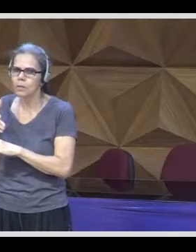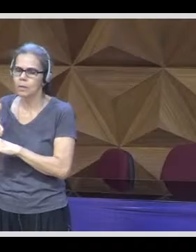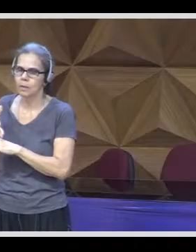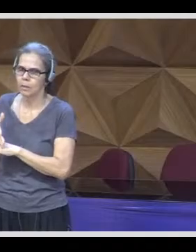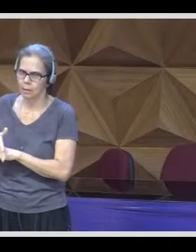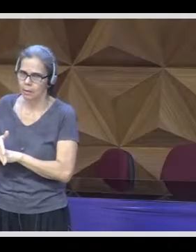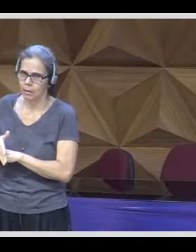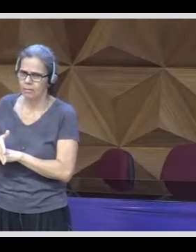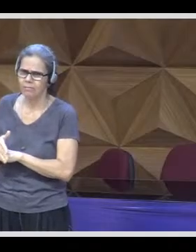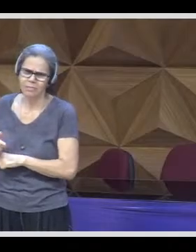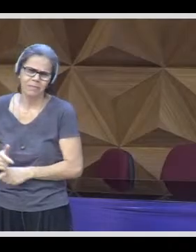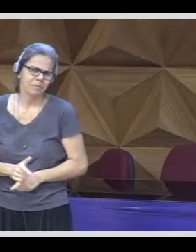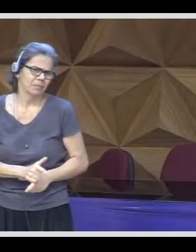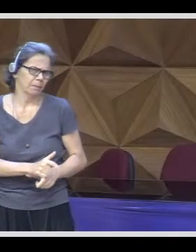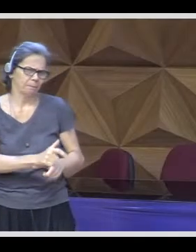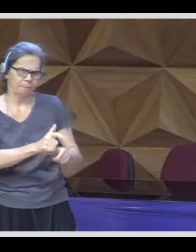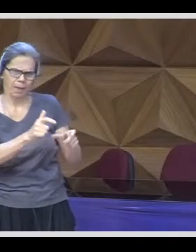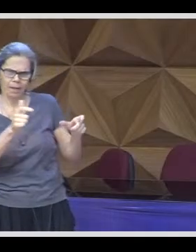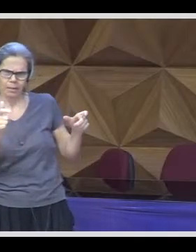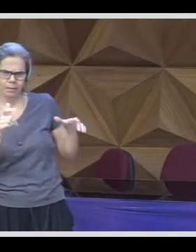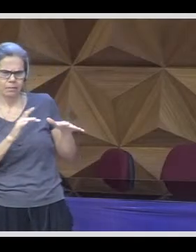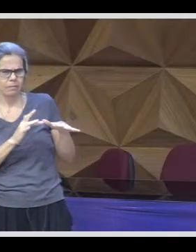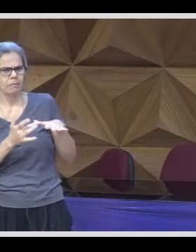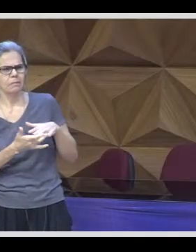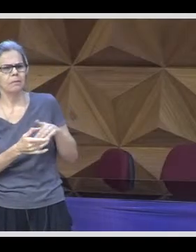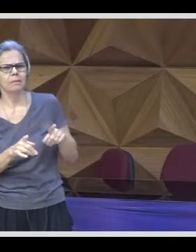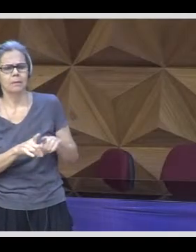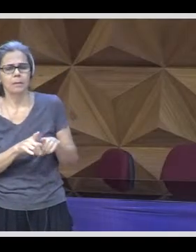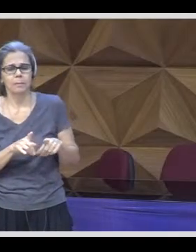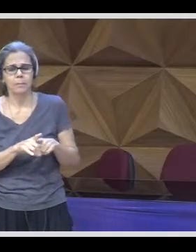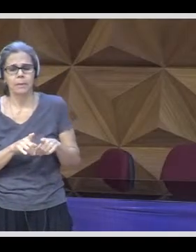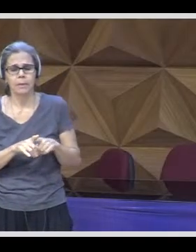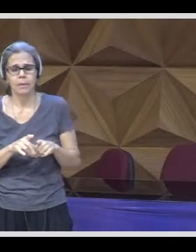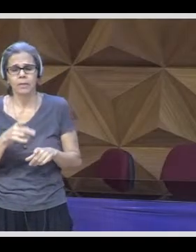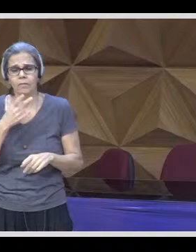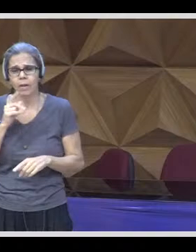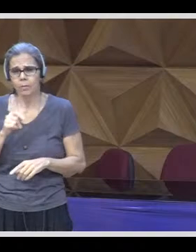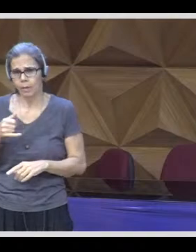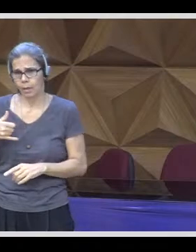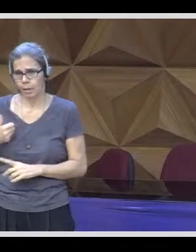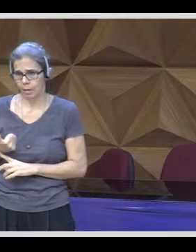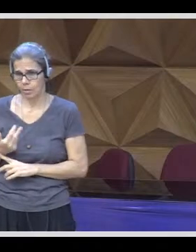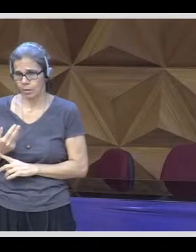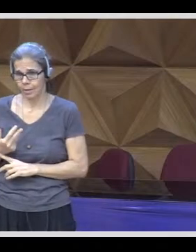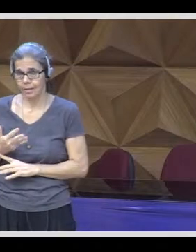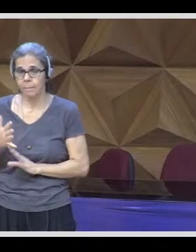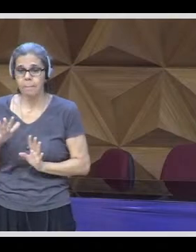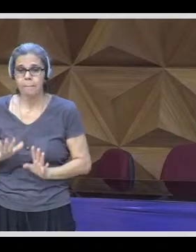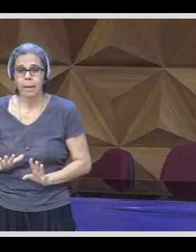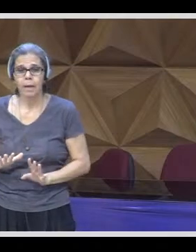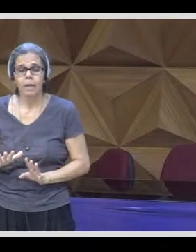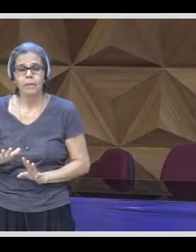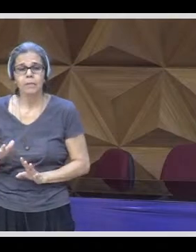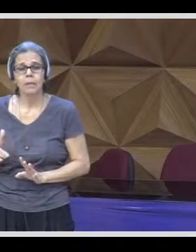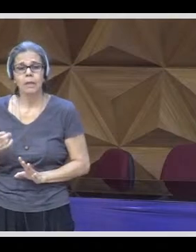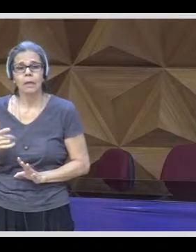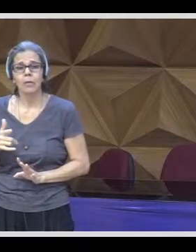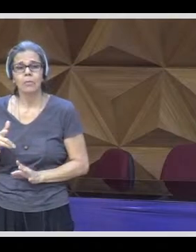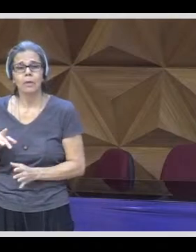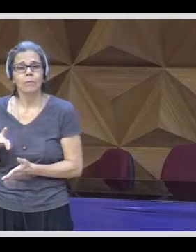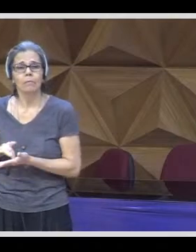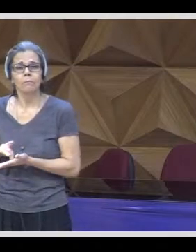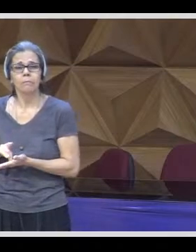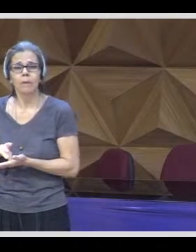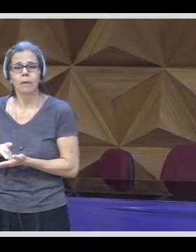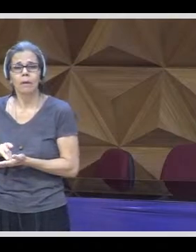13. However, age verification is not performed. You could say that you are 17 and that's it. So, another